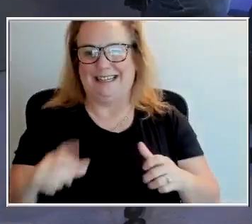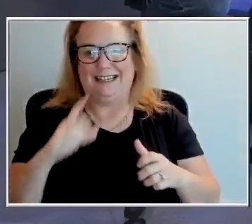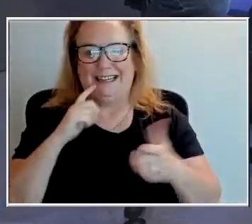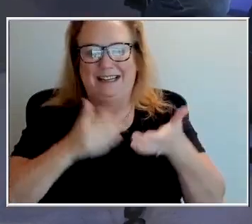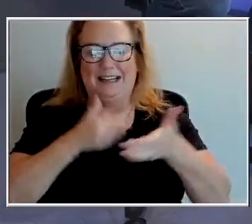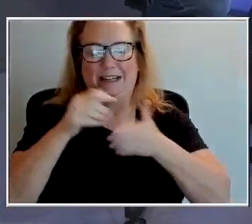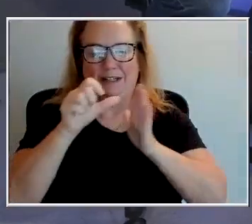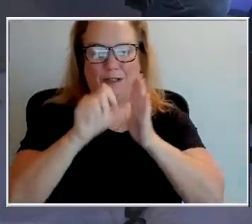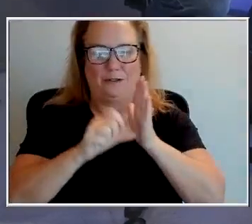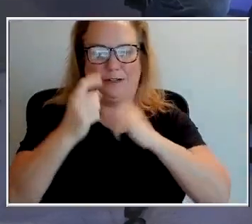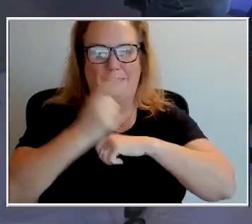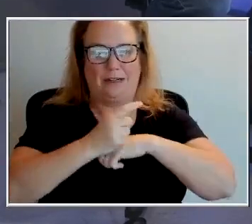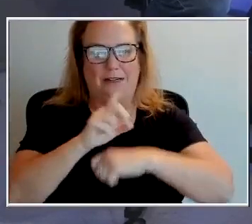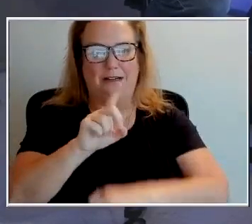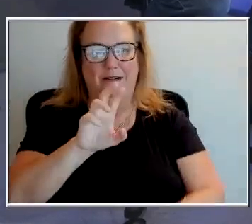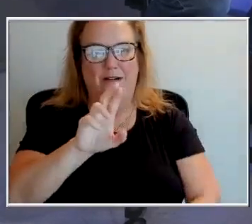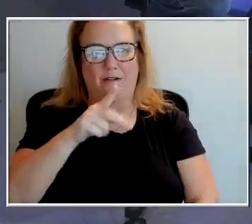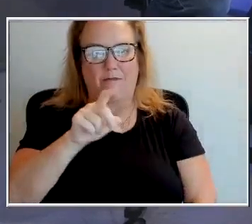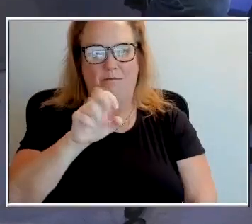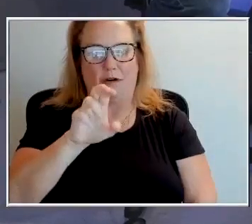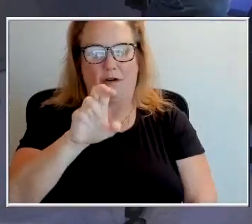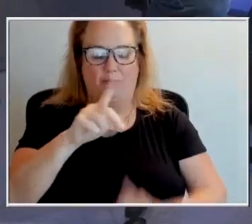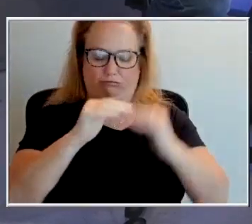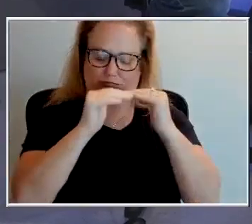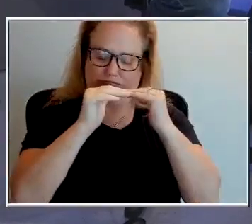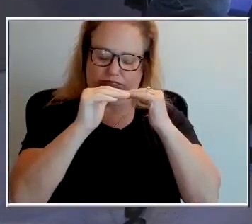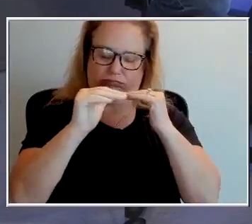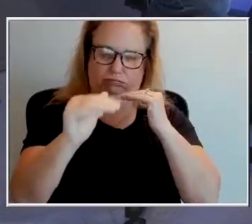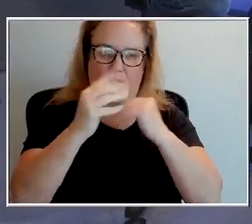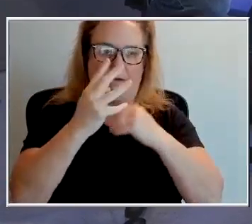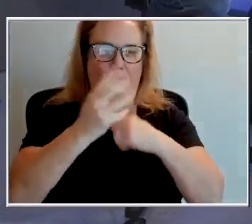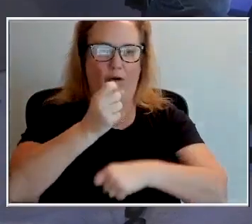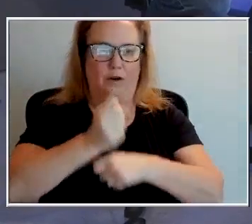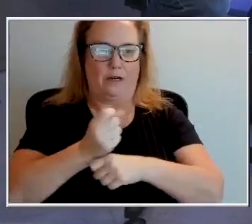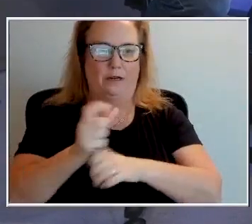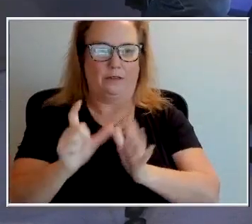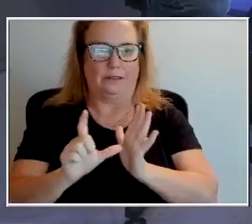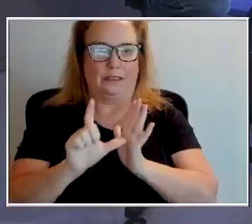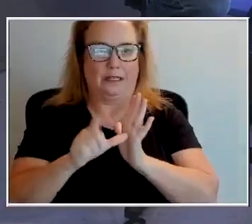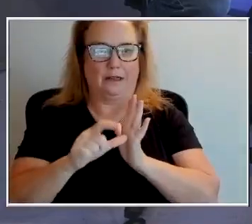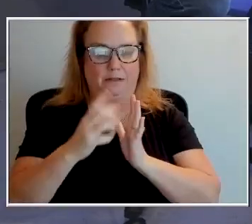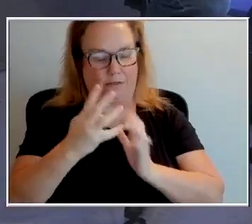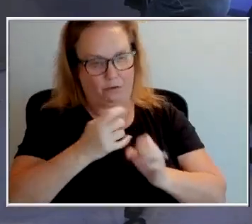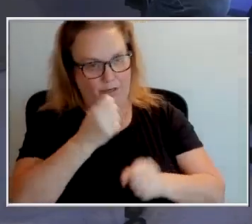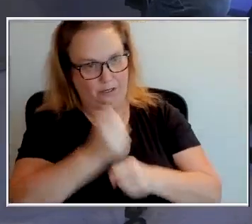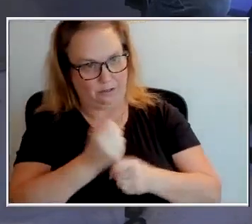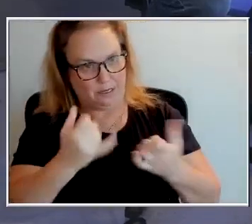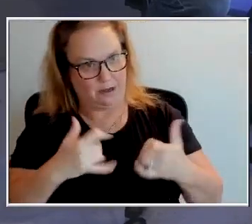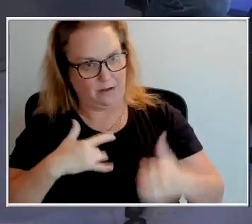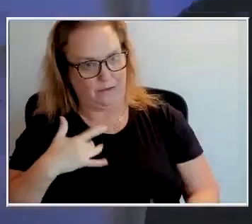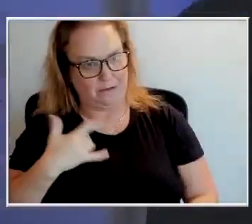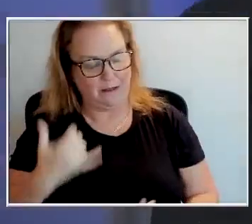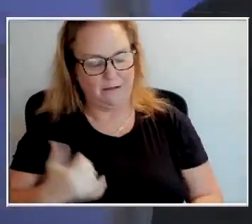about Dr. Parker's hands, calm and steady. 4 years later, it's been 4 years. How are you doing?